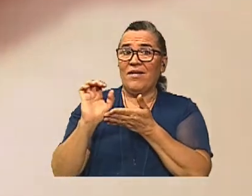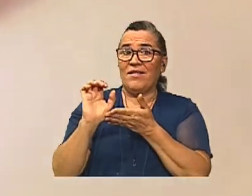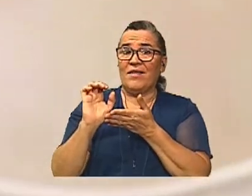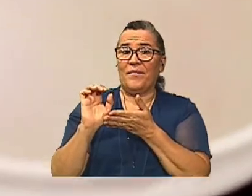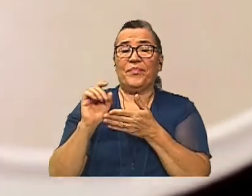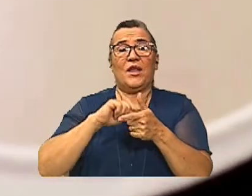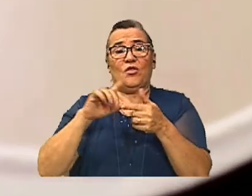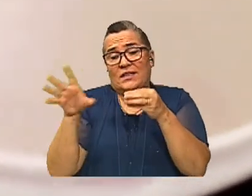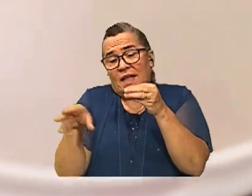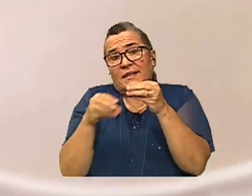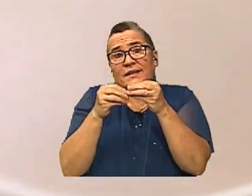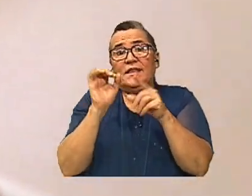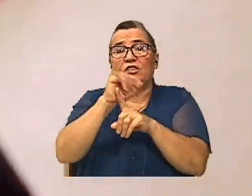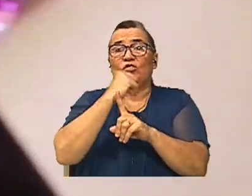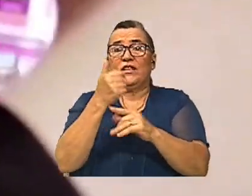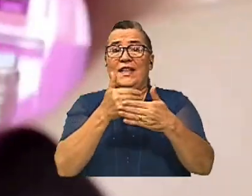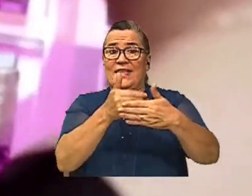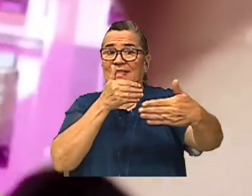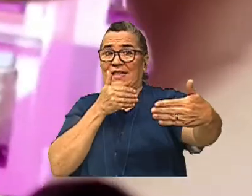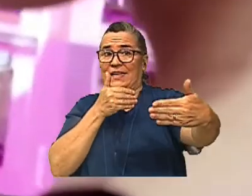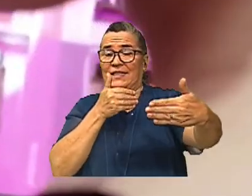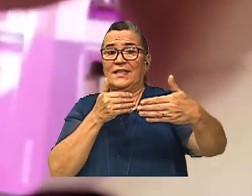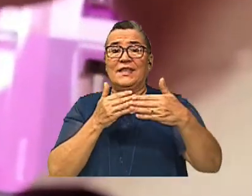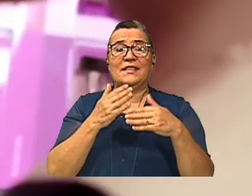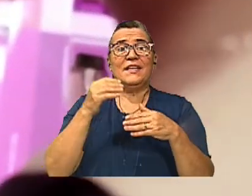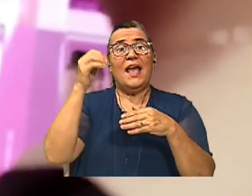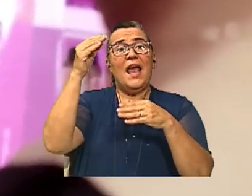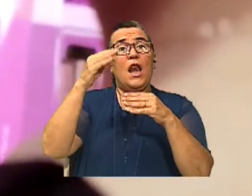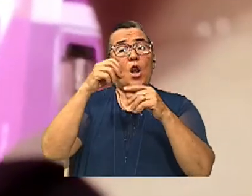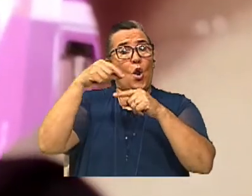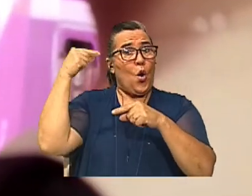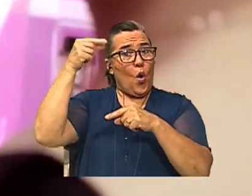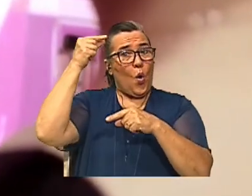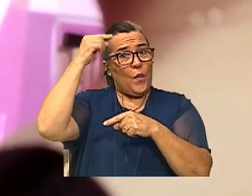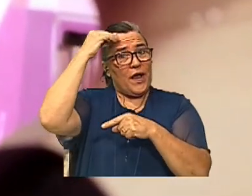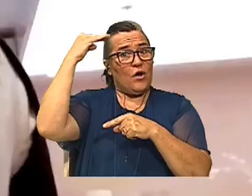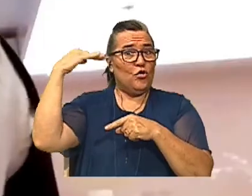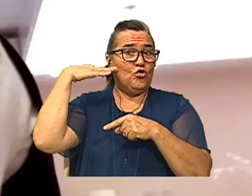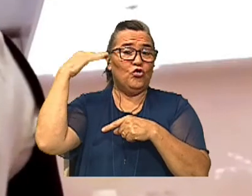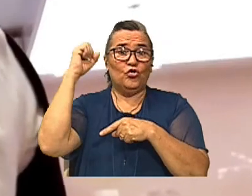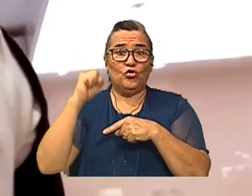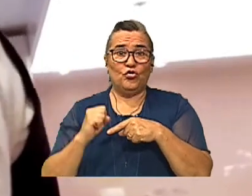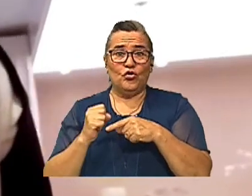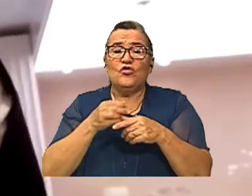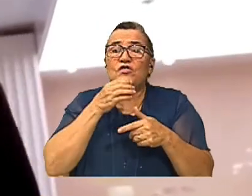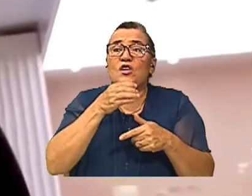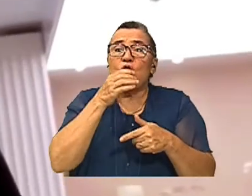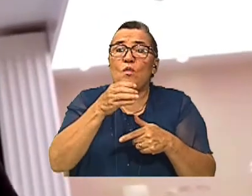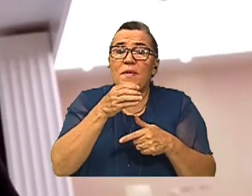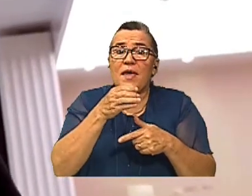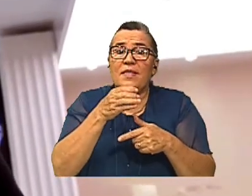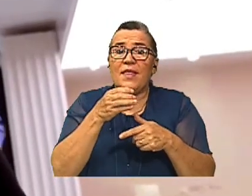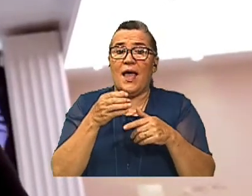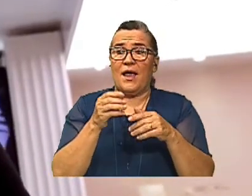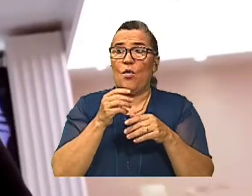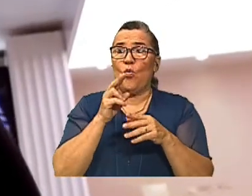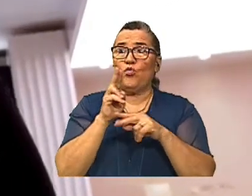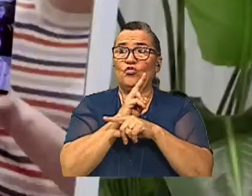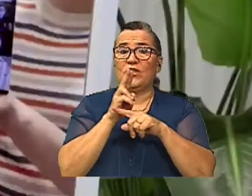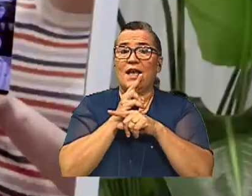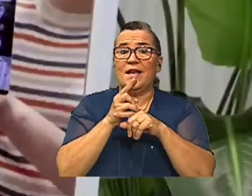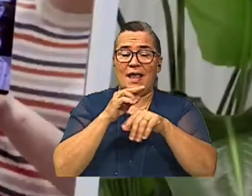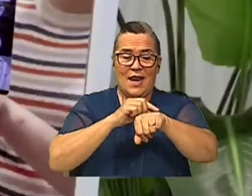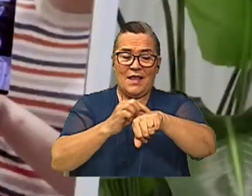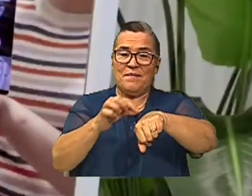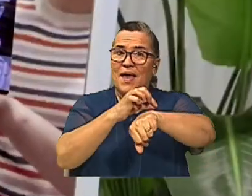In addition to social distancing, the South Korean government recommends shoppers try cosmetics on the back of their hands, not on their